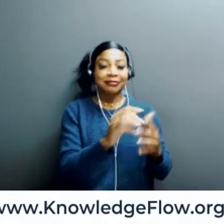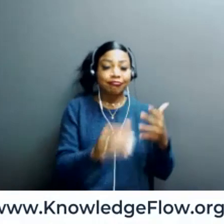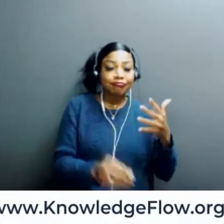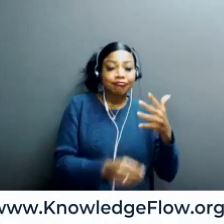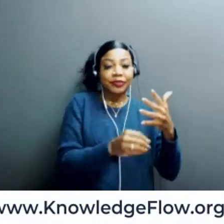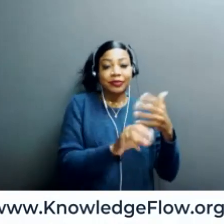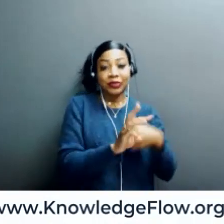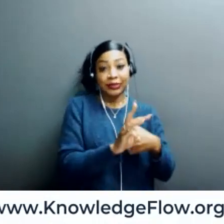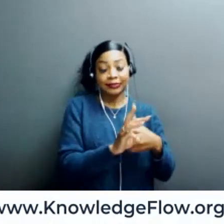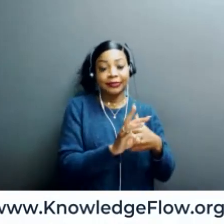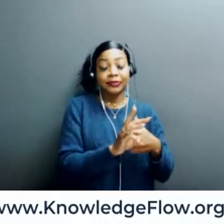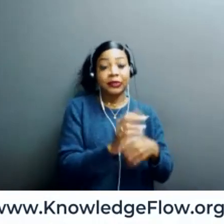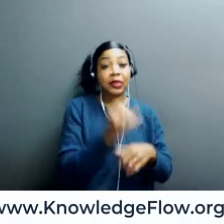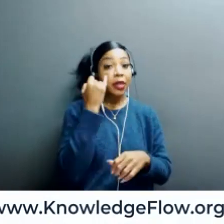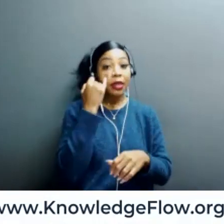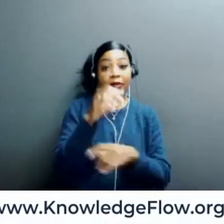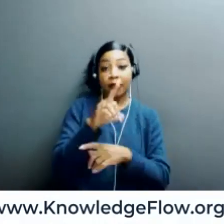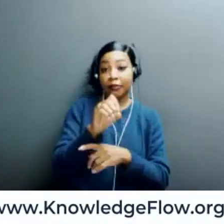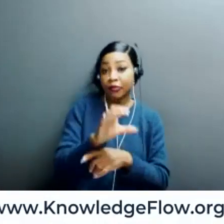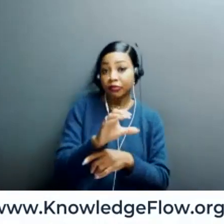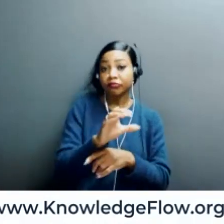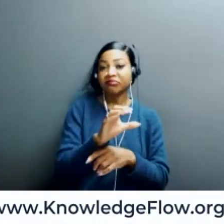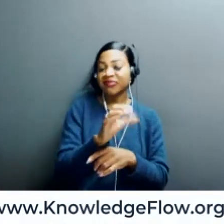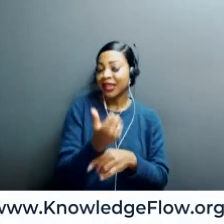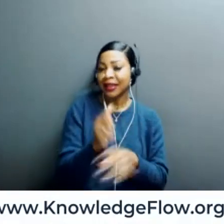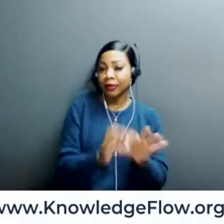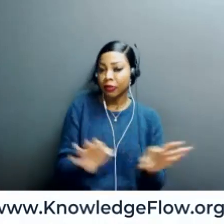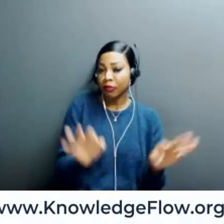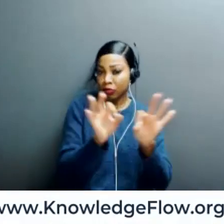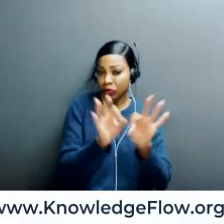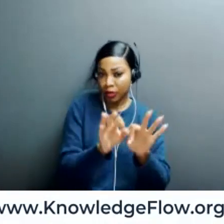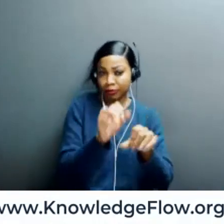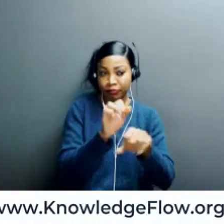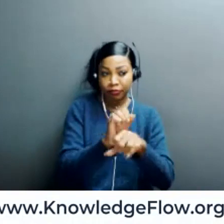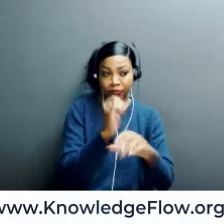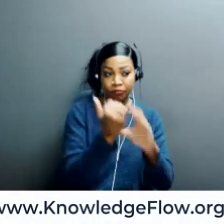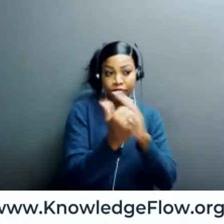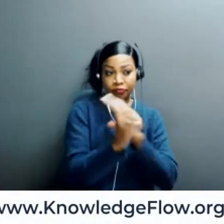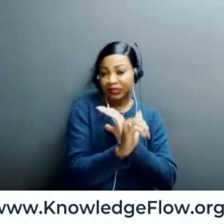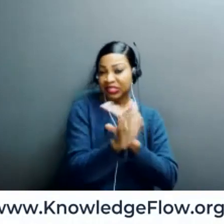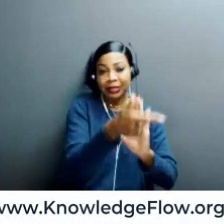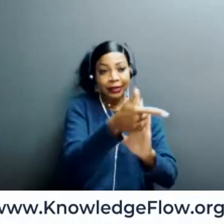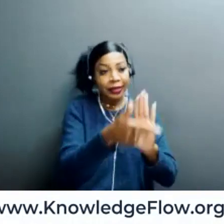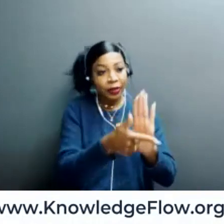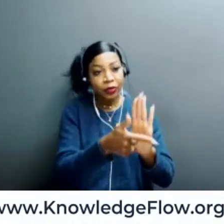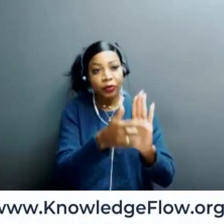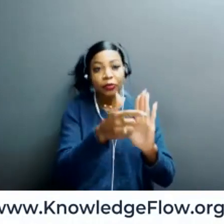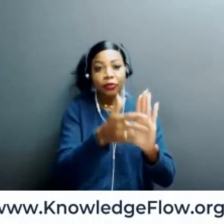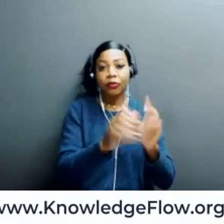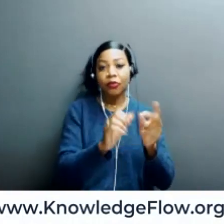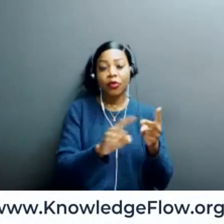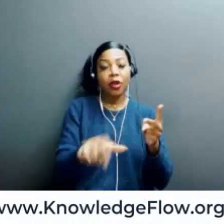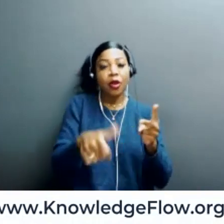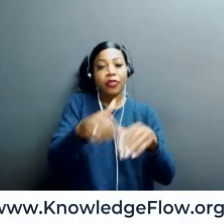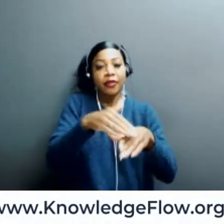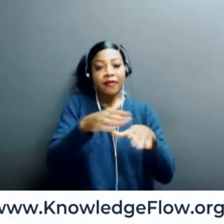recommendations but when you're sending uh important documents to a legal or another advisor you want to make sure that